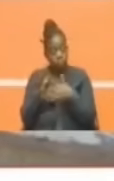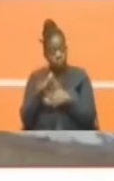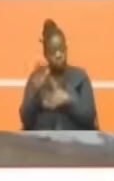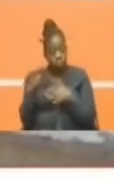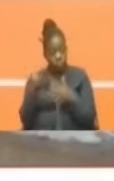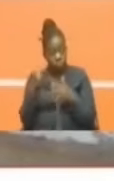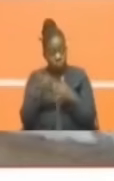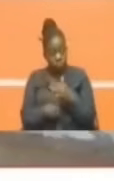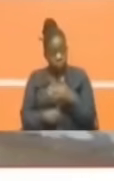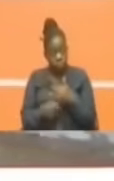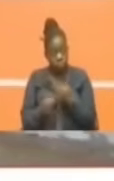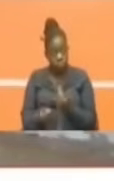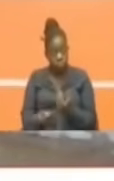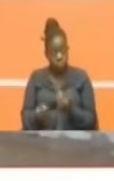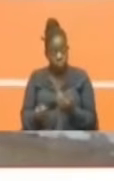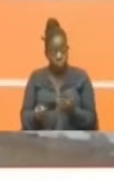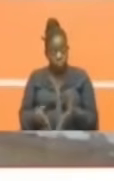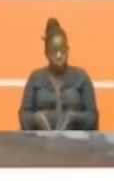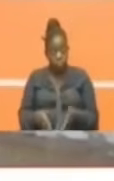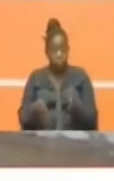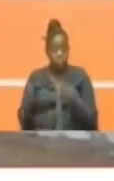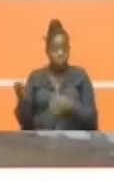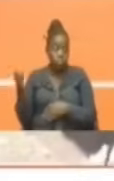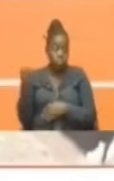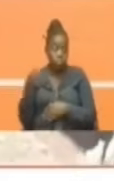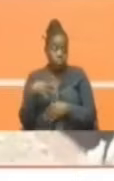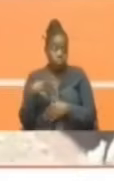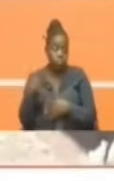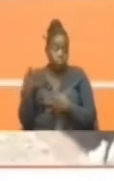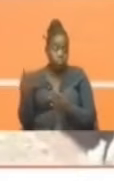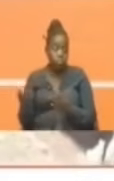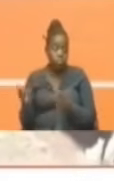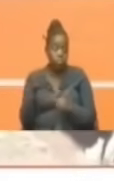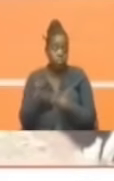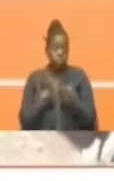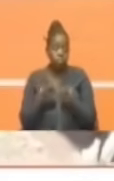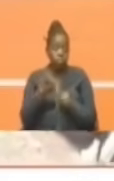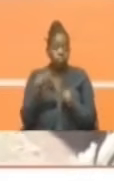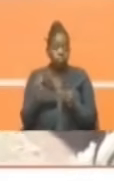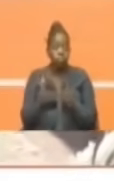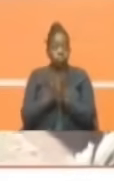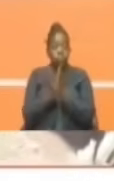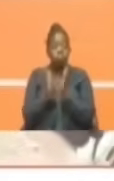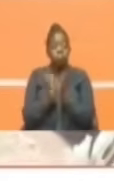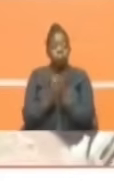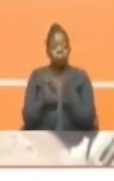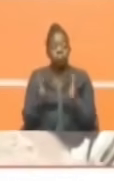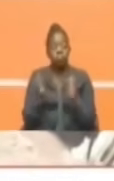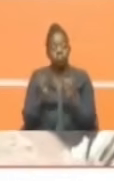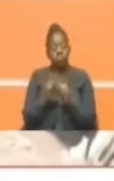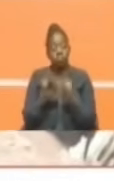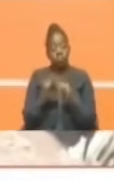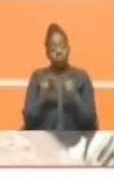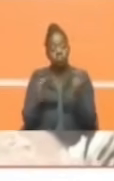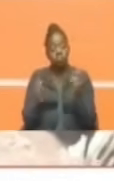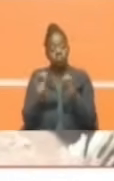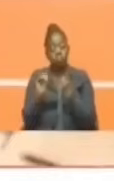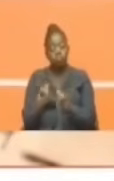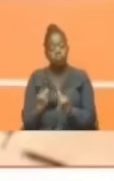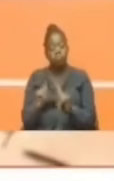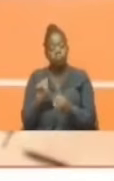kusoloza ssente batekeko amataala ku bikomera. N'abatuuze abalala banyonyodde obulumi mwe